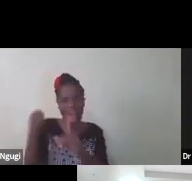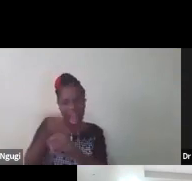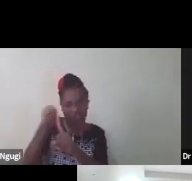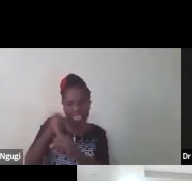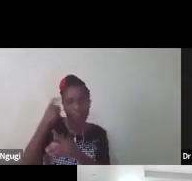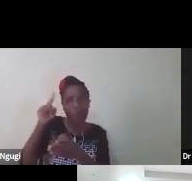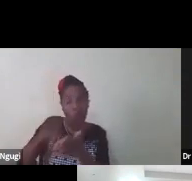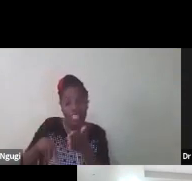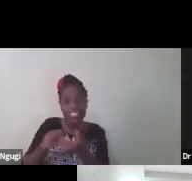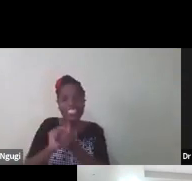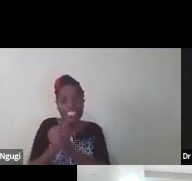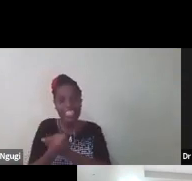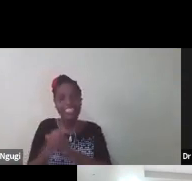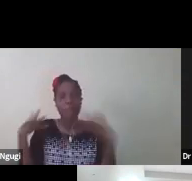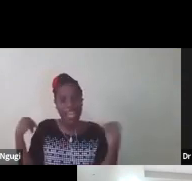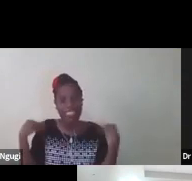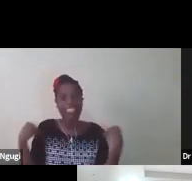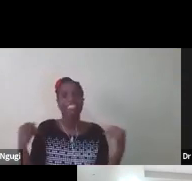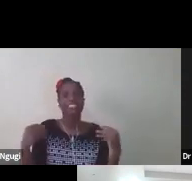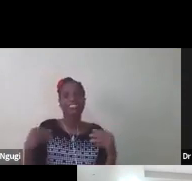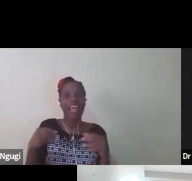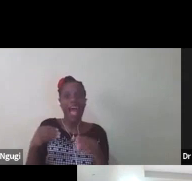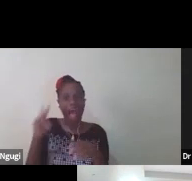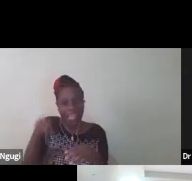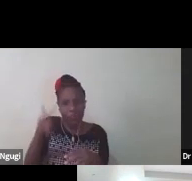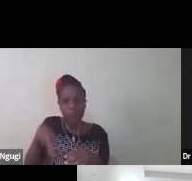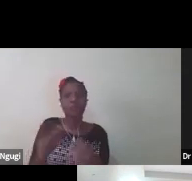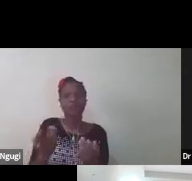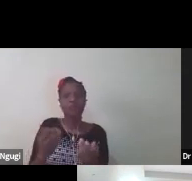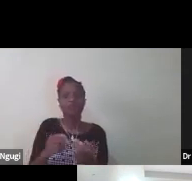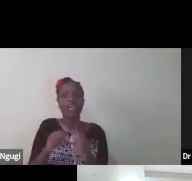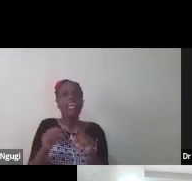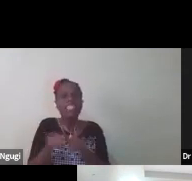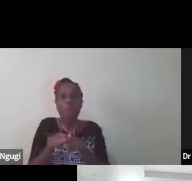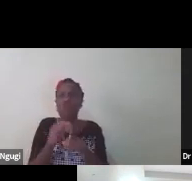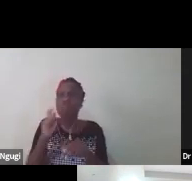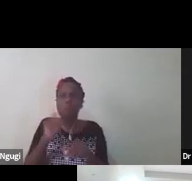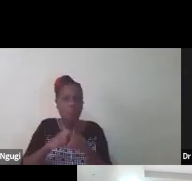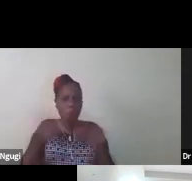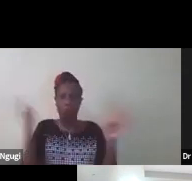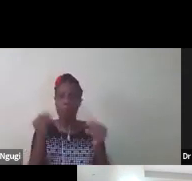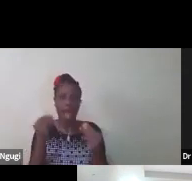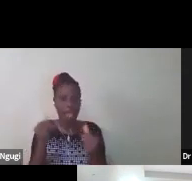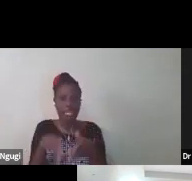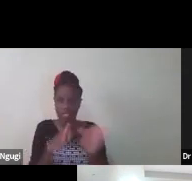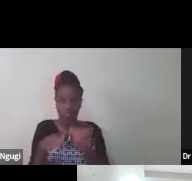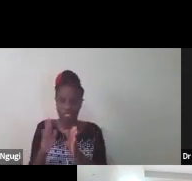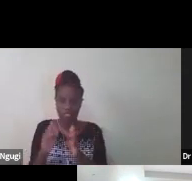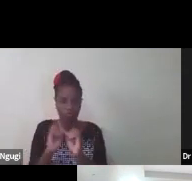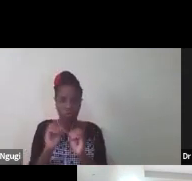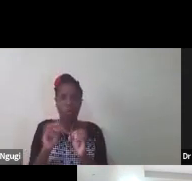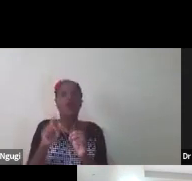practice, to change the attitude. It's something which can be done even with very little resources. It doesn't require resources. It requires a change